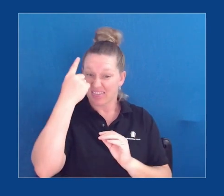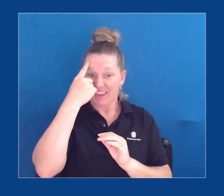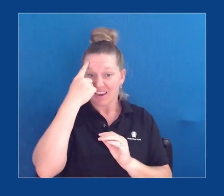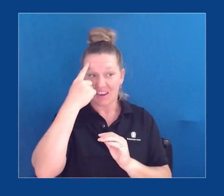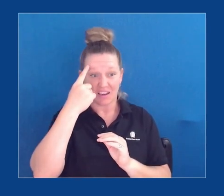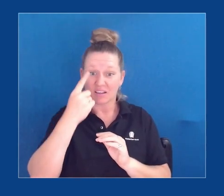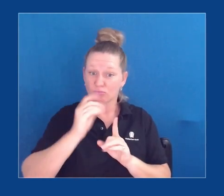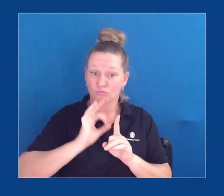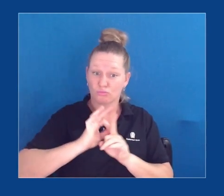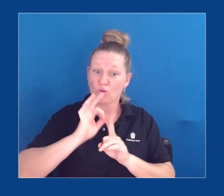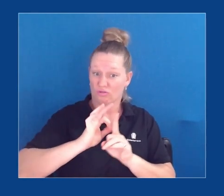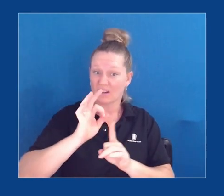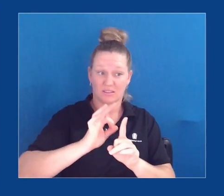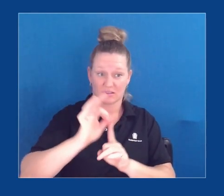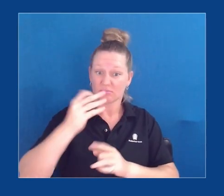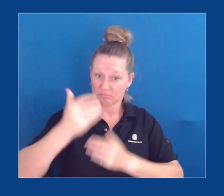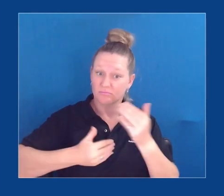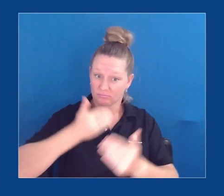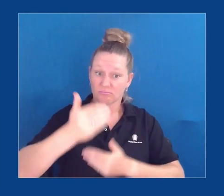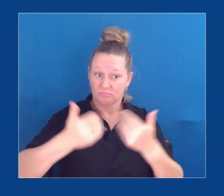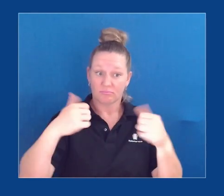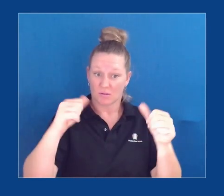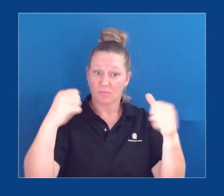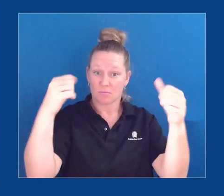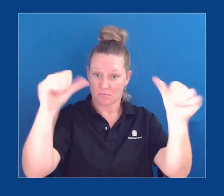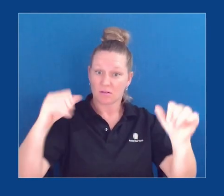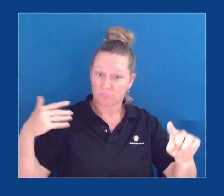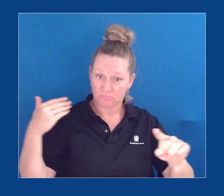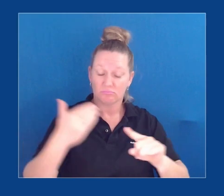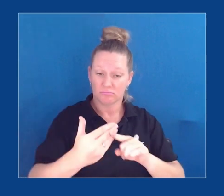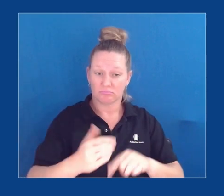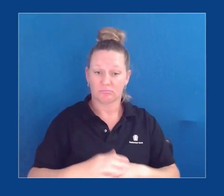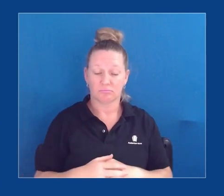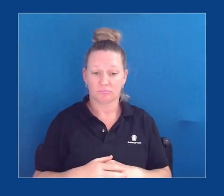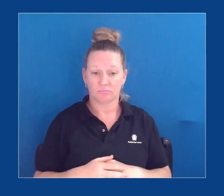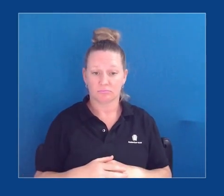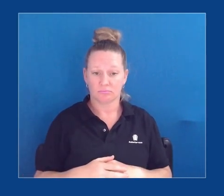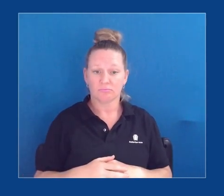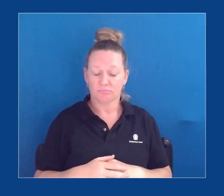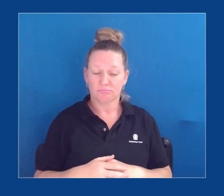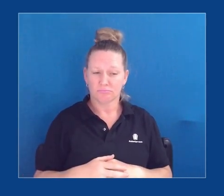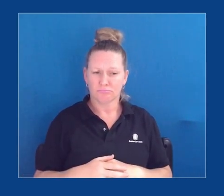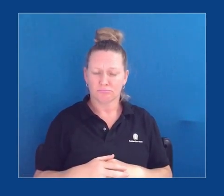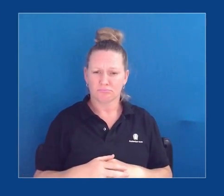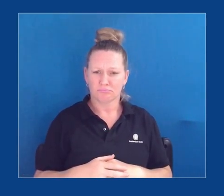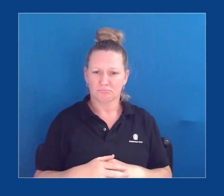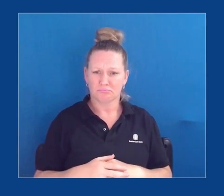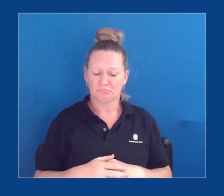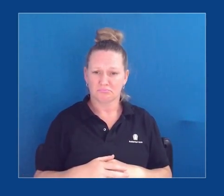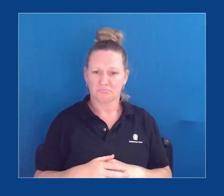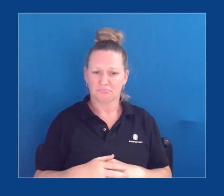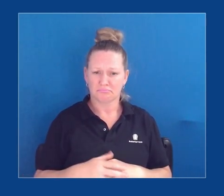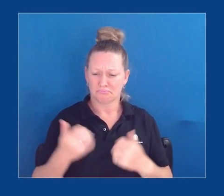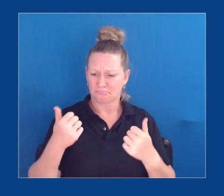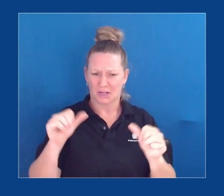for Australians and globally, the treasure trove of music and